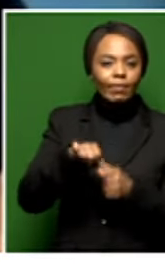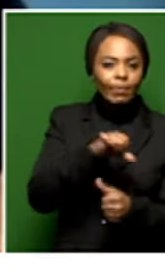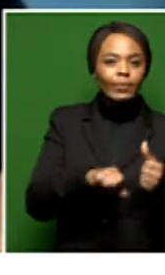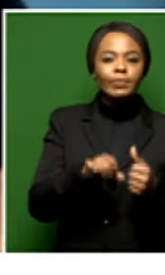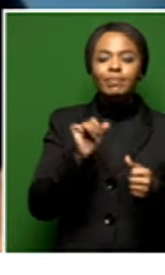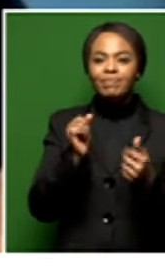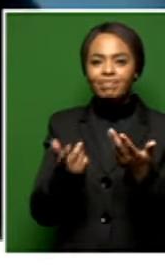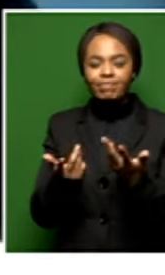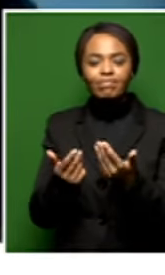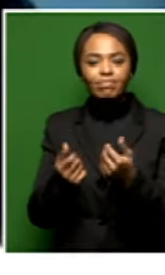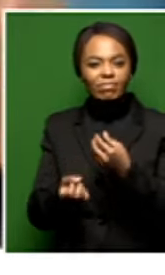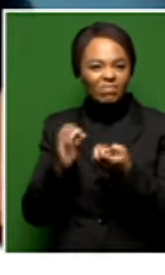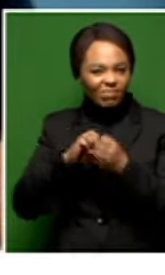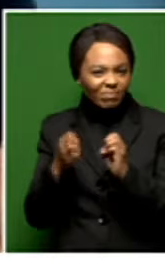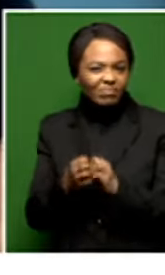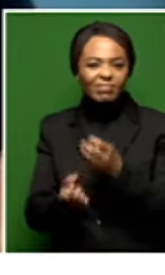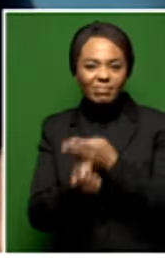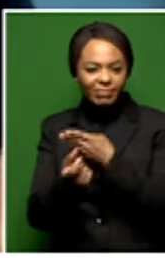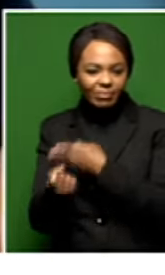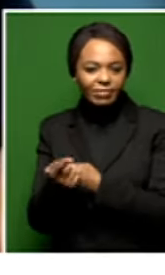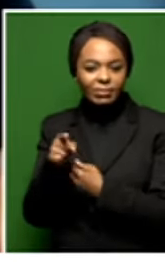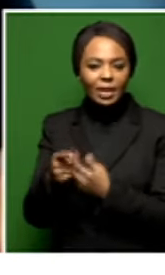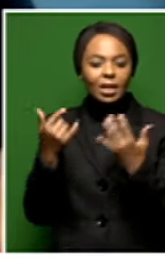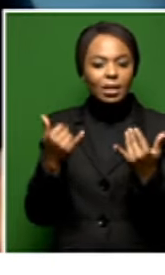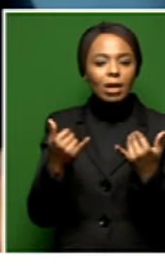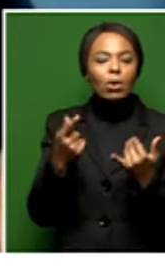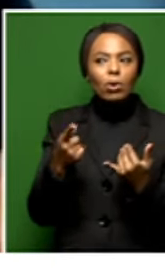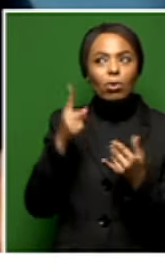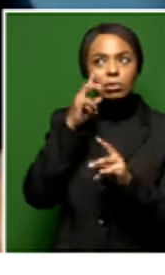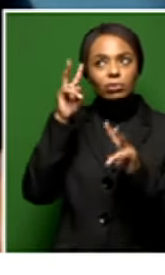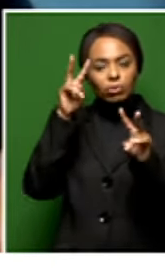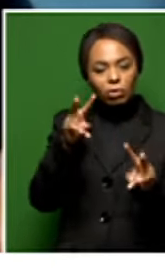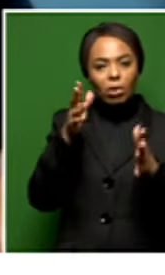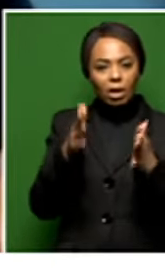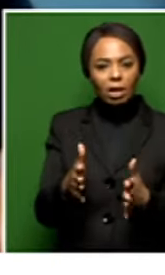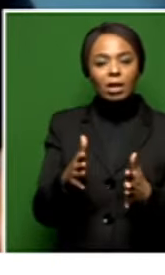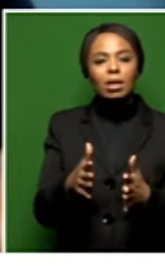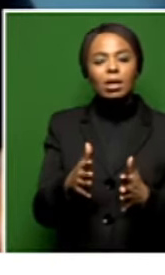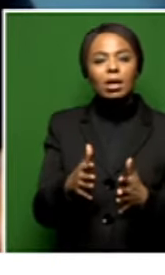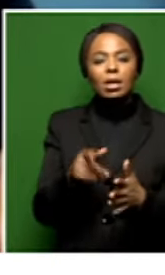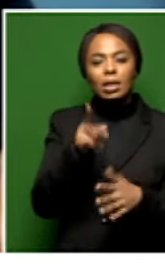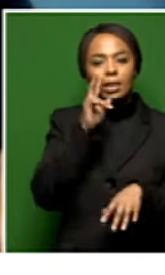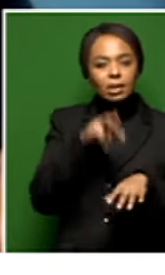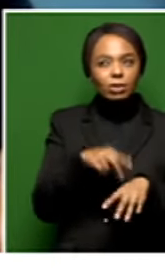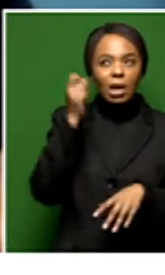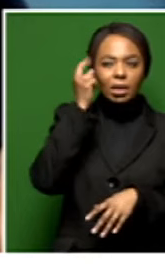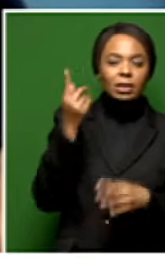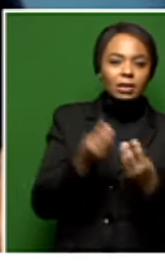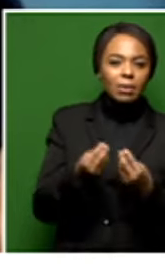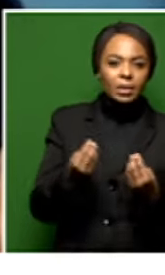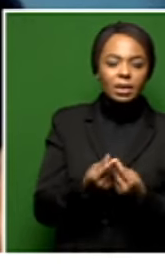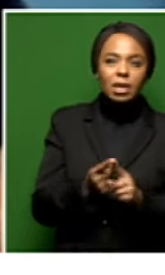what Vusi's work is all about, you know. So we're intentional for that the viewer comes in, they must feel something. But